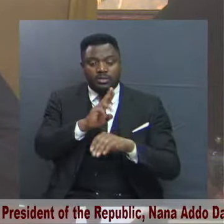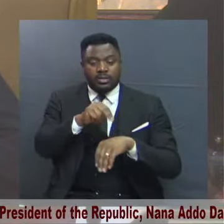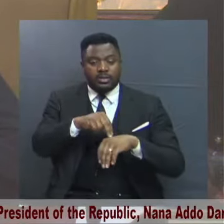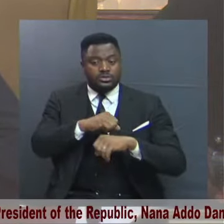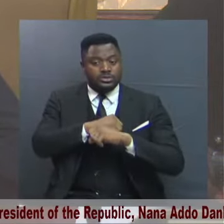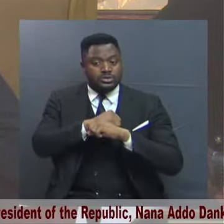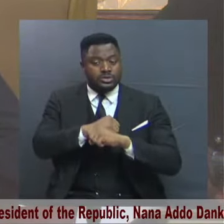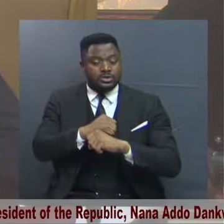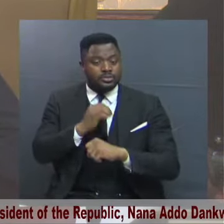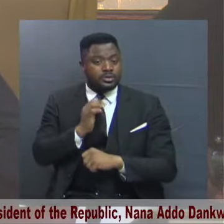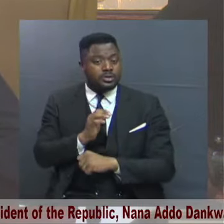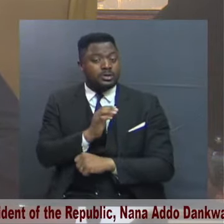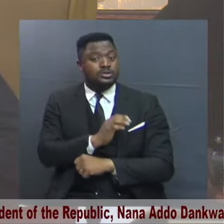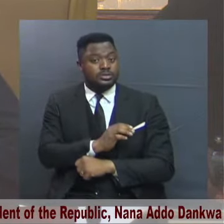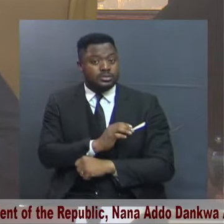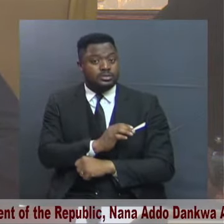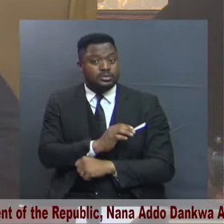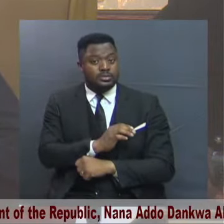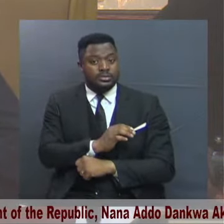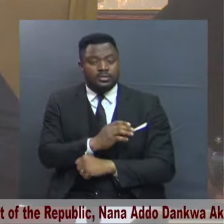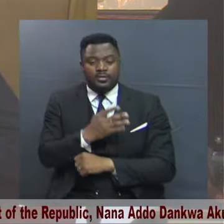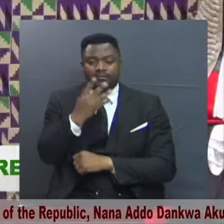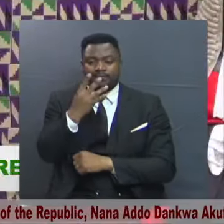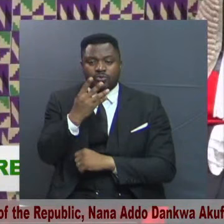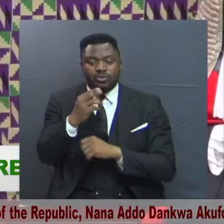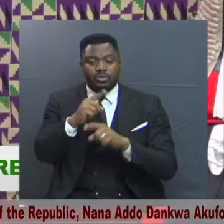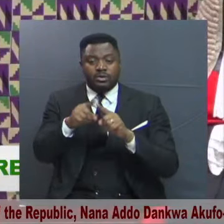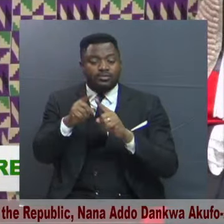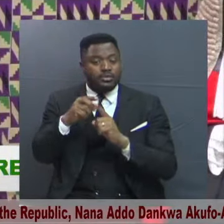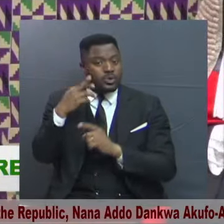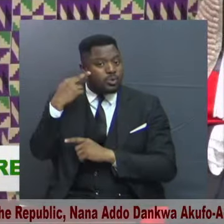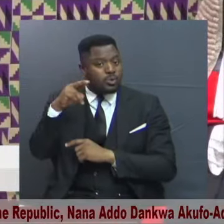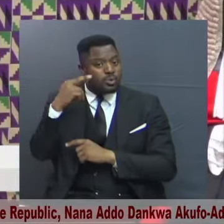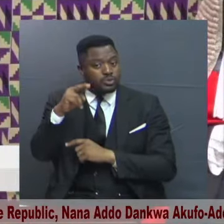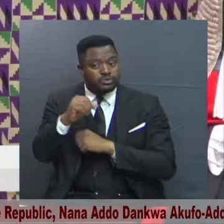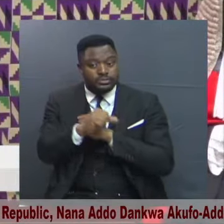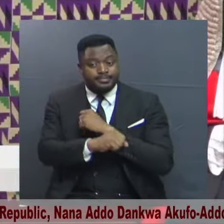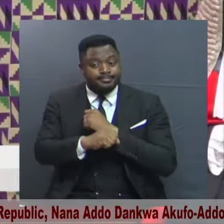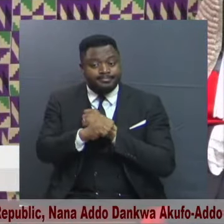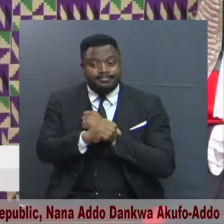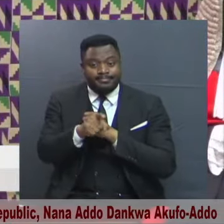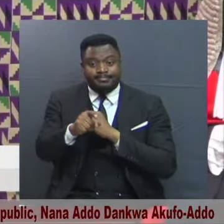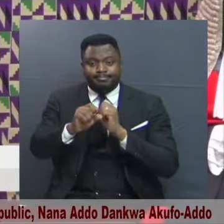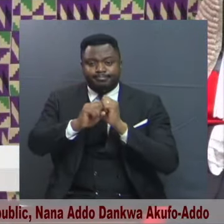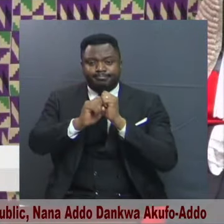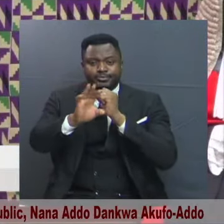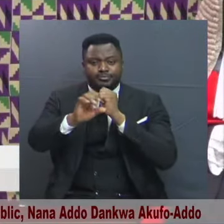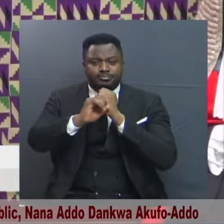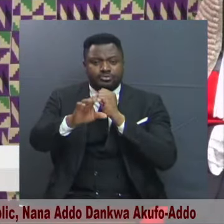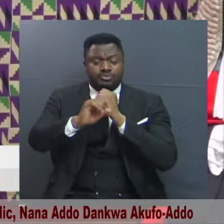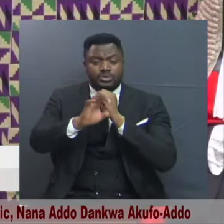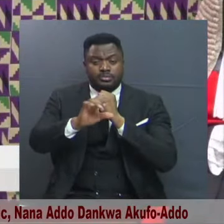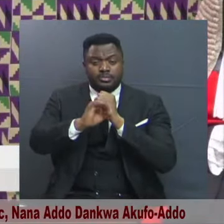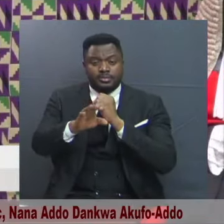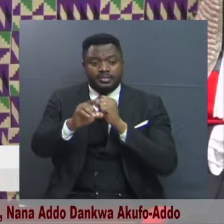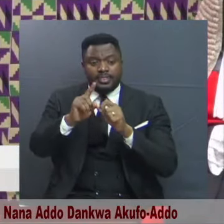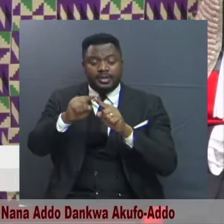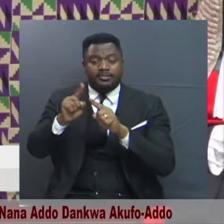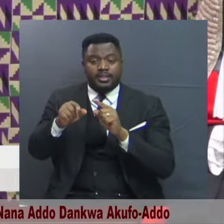Security ciles four radio stations that have been broadcasting incendiary